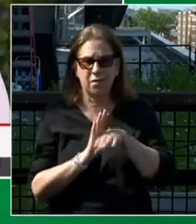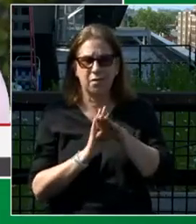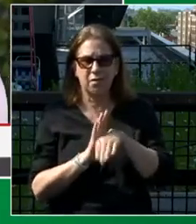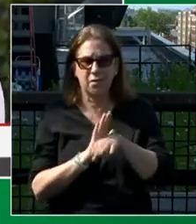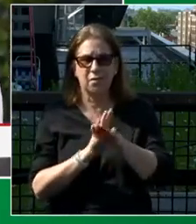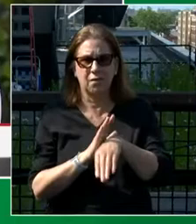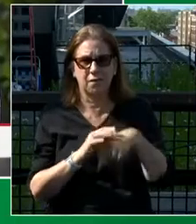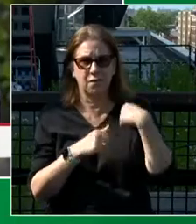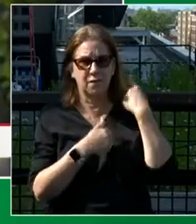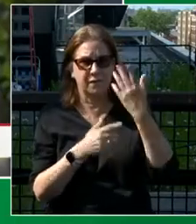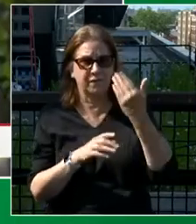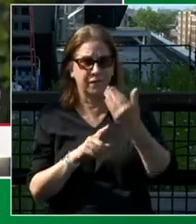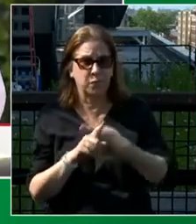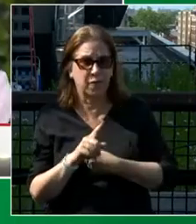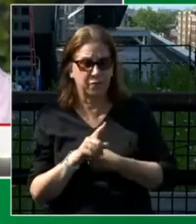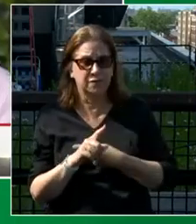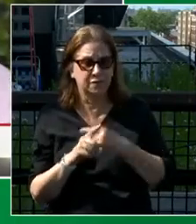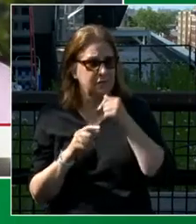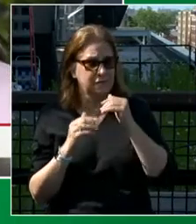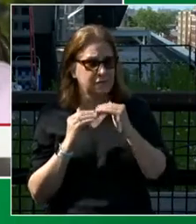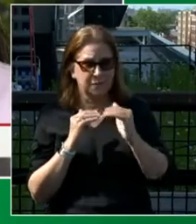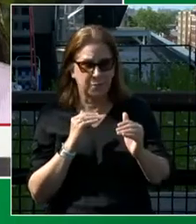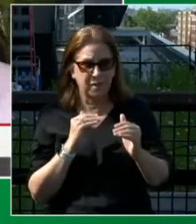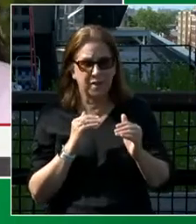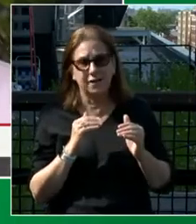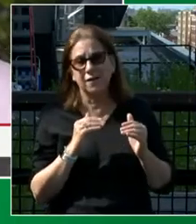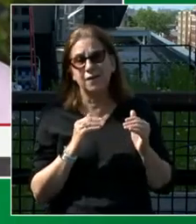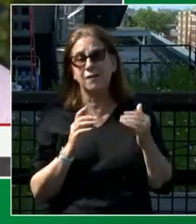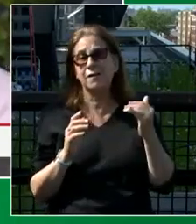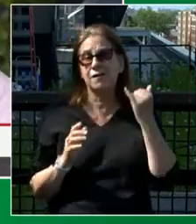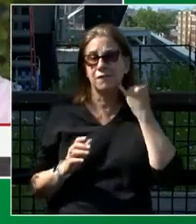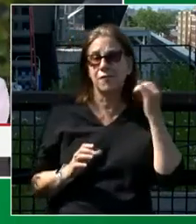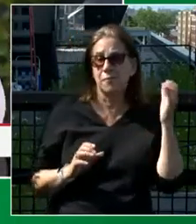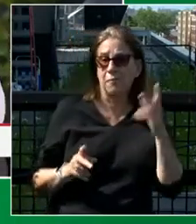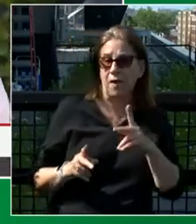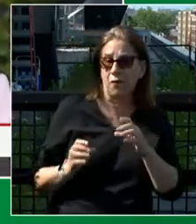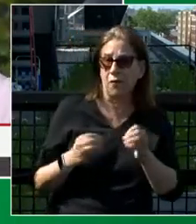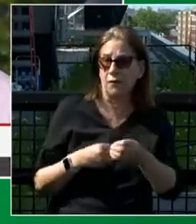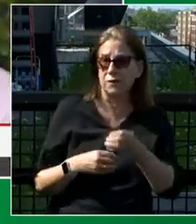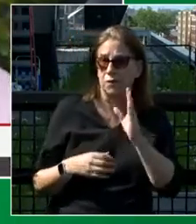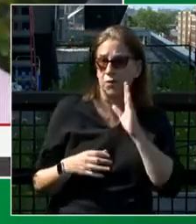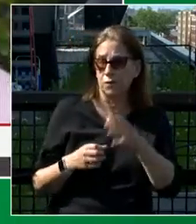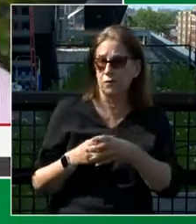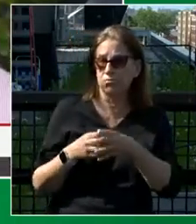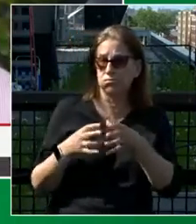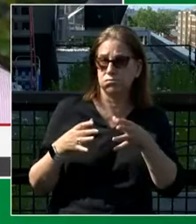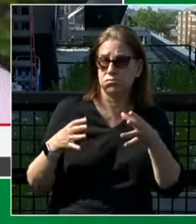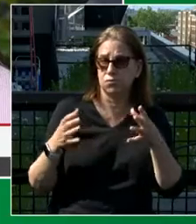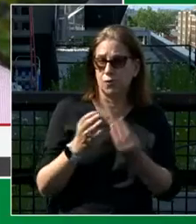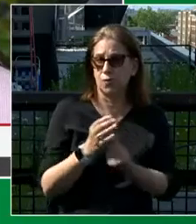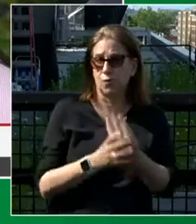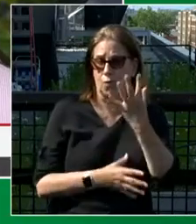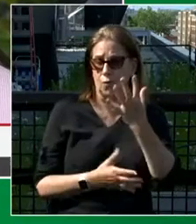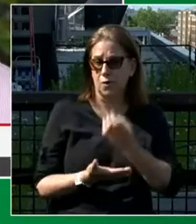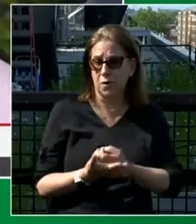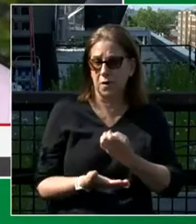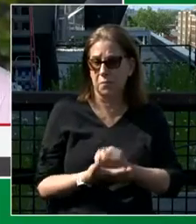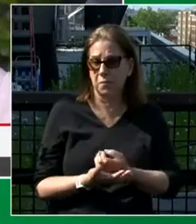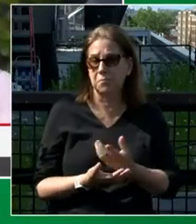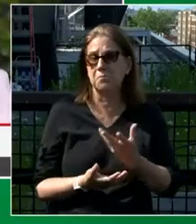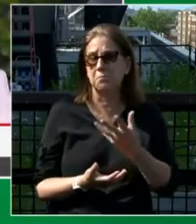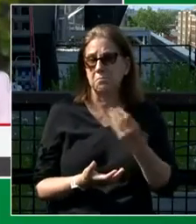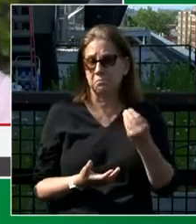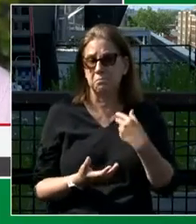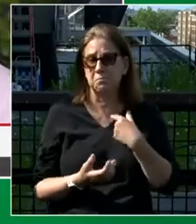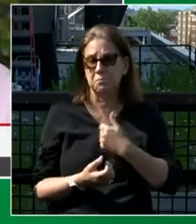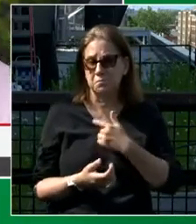it's important that we do come back to work because we want to support all that's going on in the